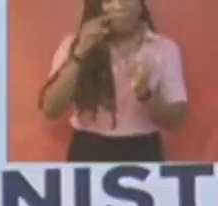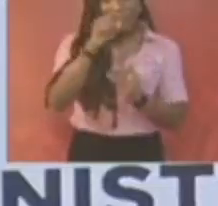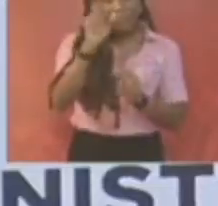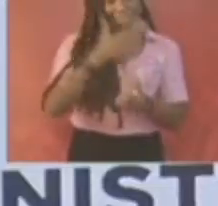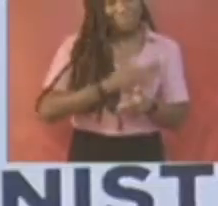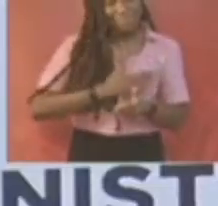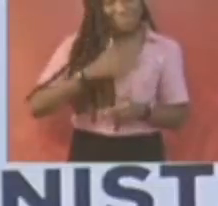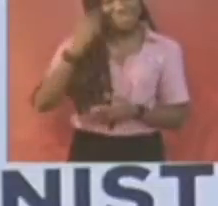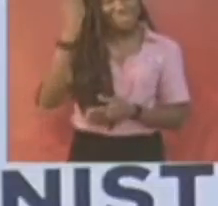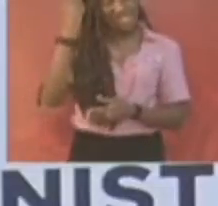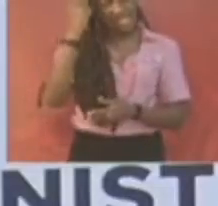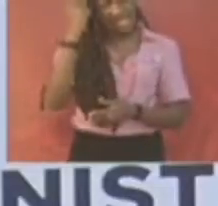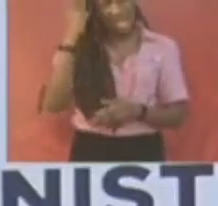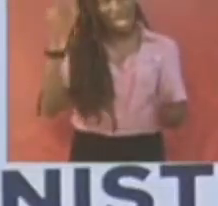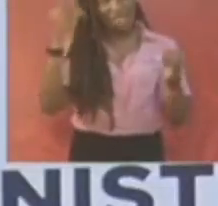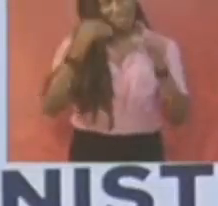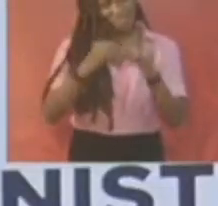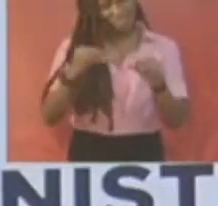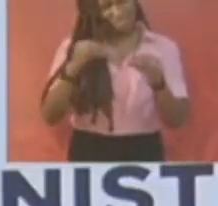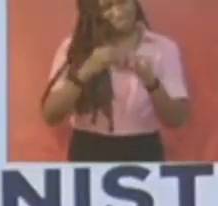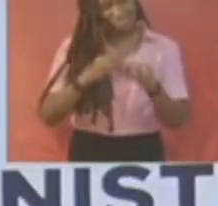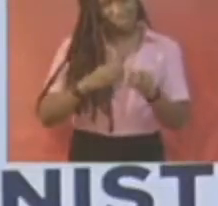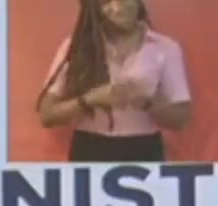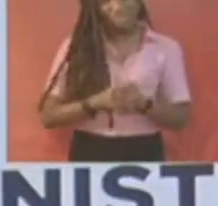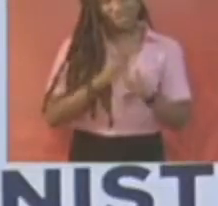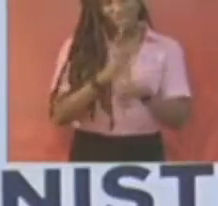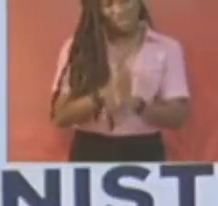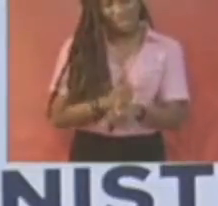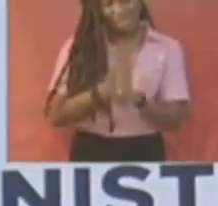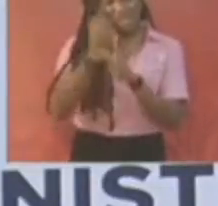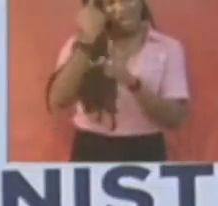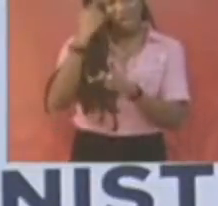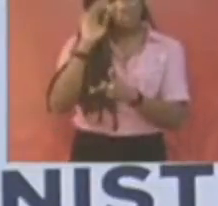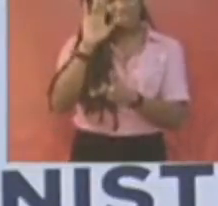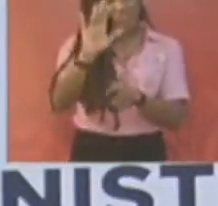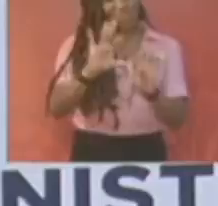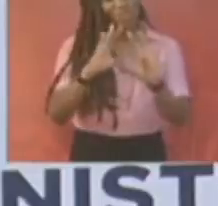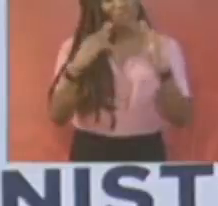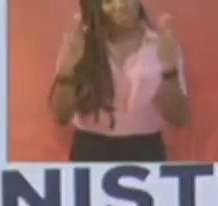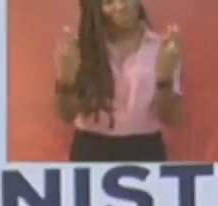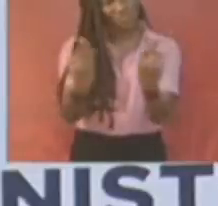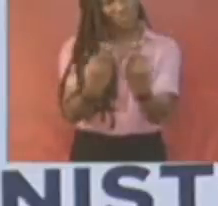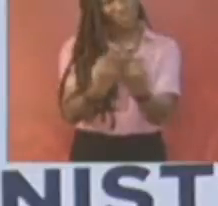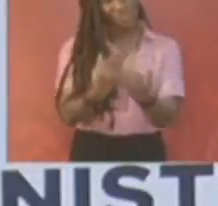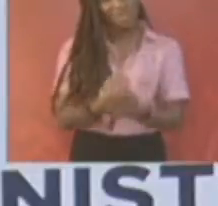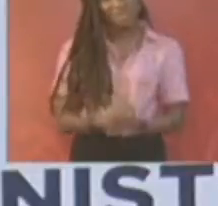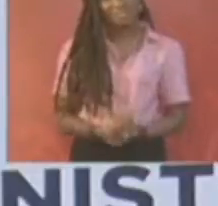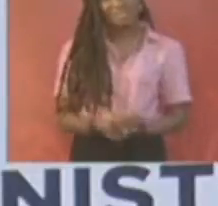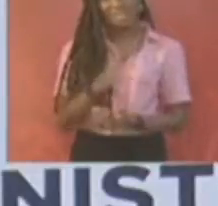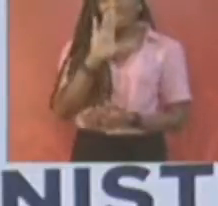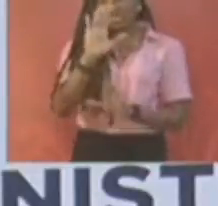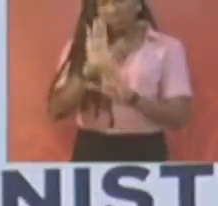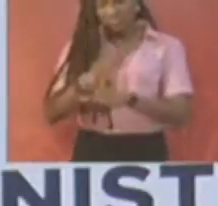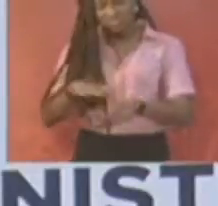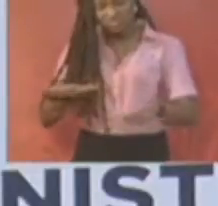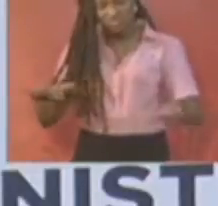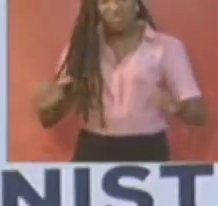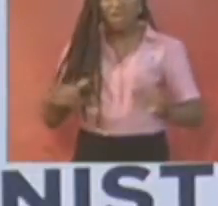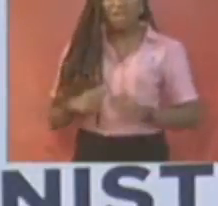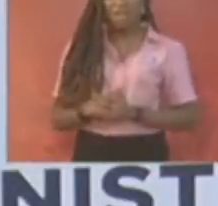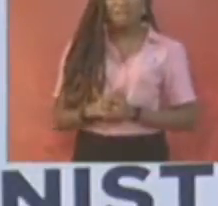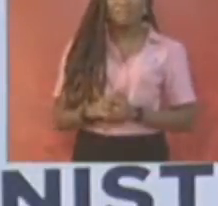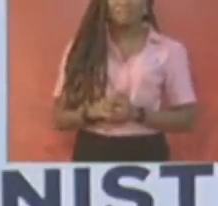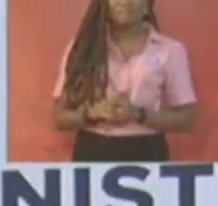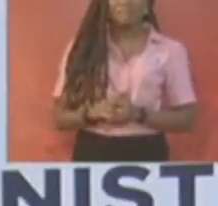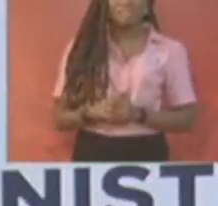risk reduction, even if you don't do it for yourself or on your own behalf. You'd want to protect your kids, you'd want to protect your elderly relatives, you'd want to